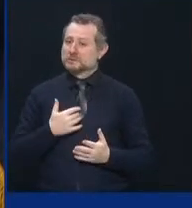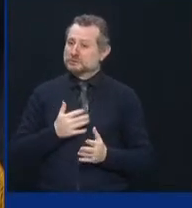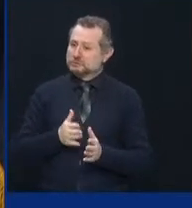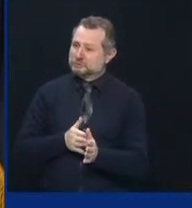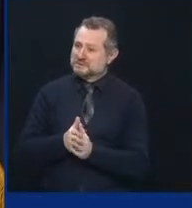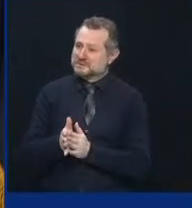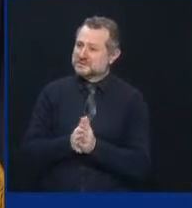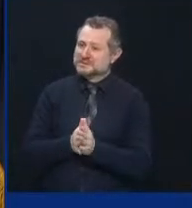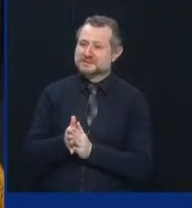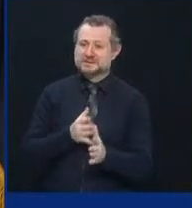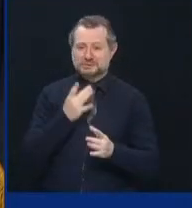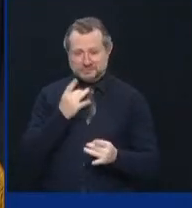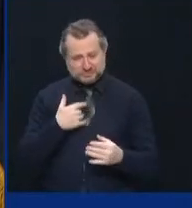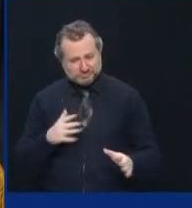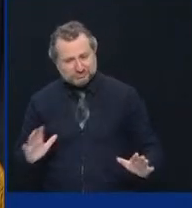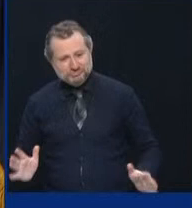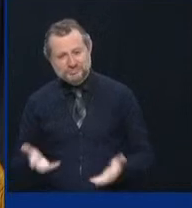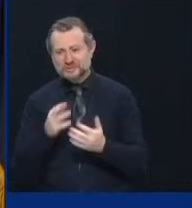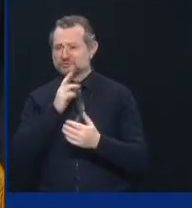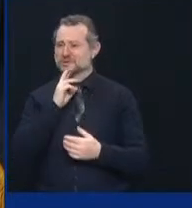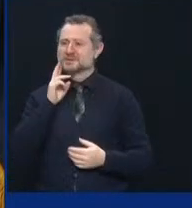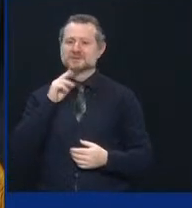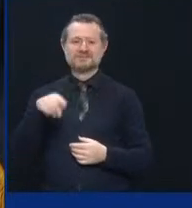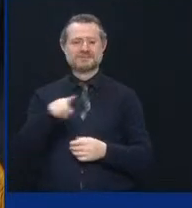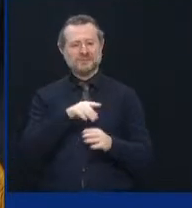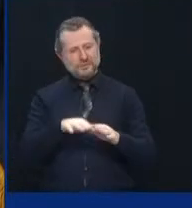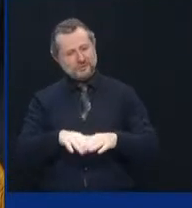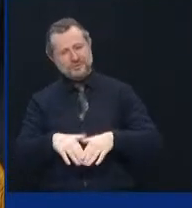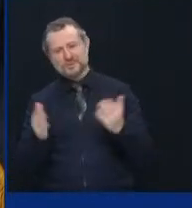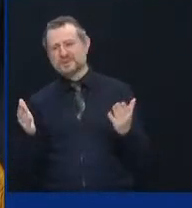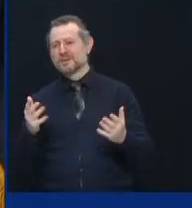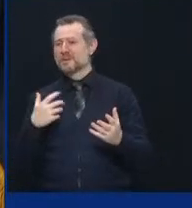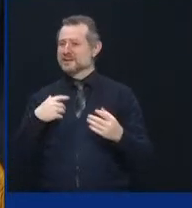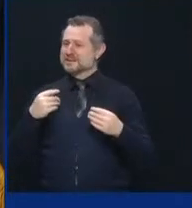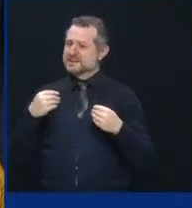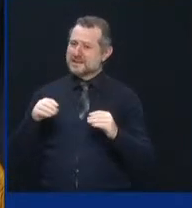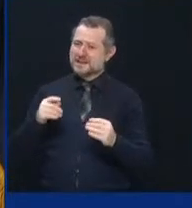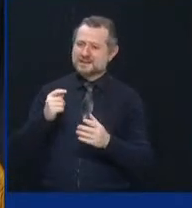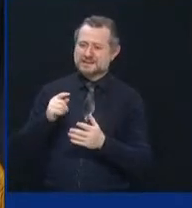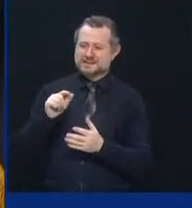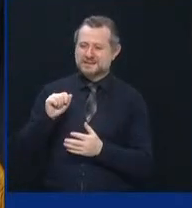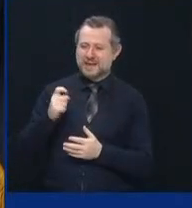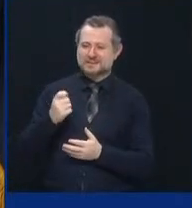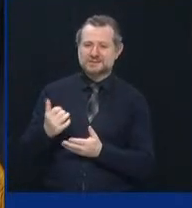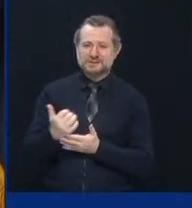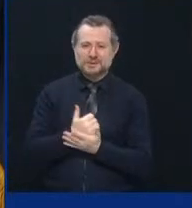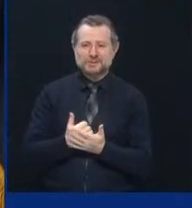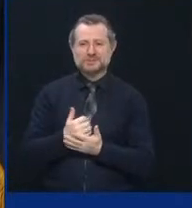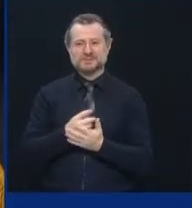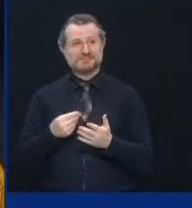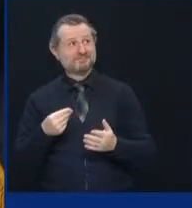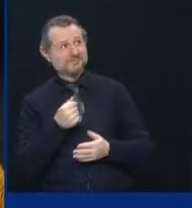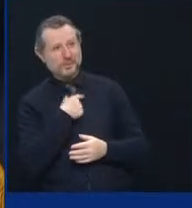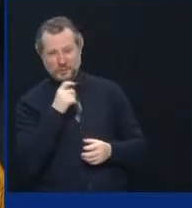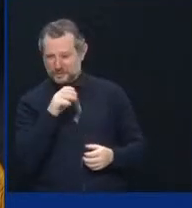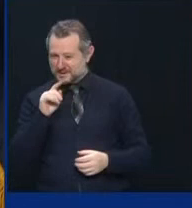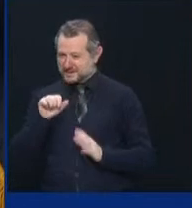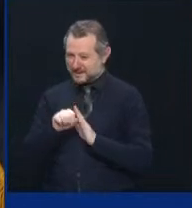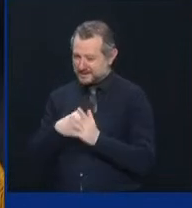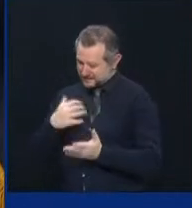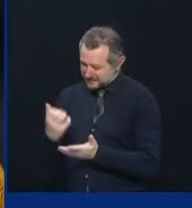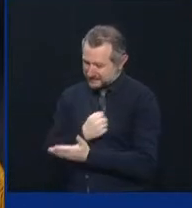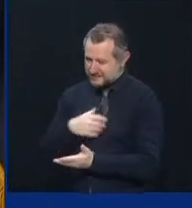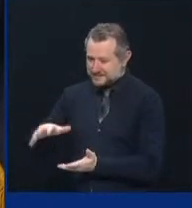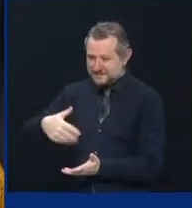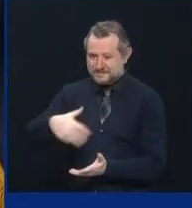restaurants. That's sales tax revenue for the state. And I'm begging,